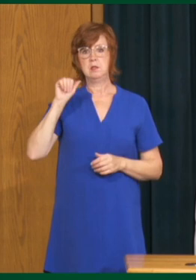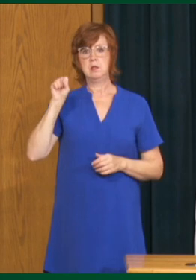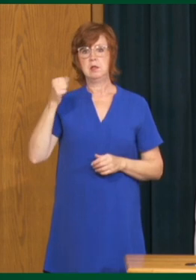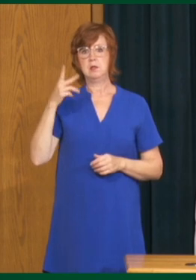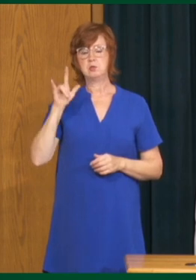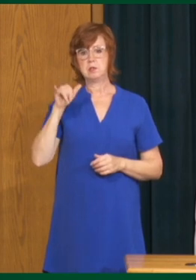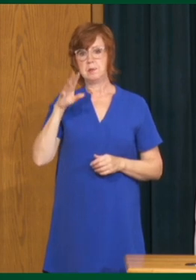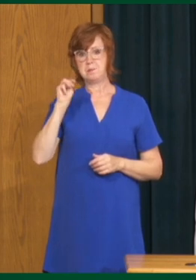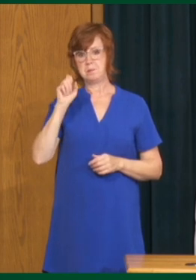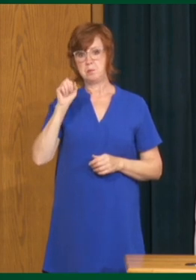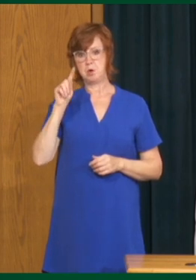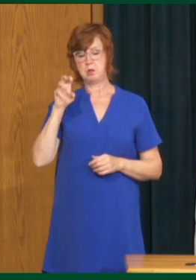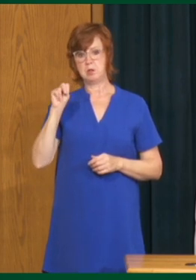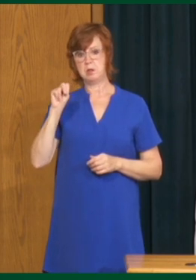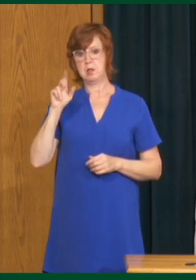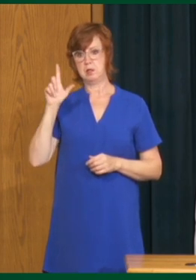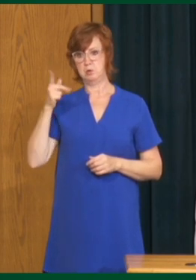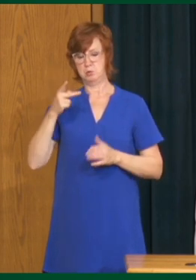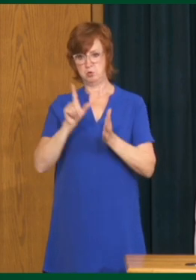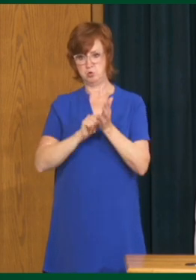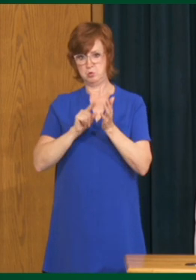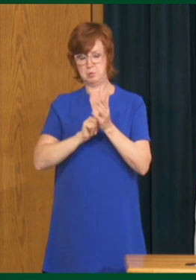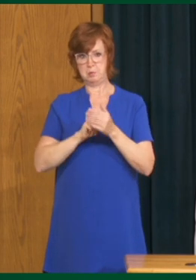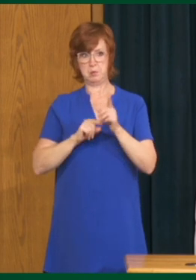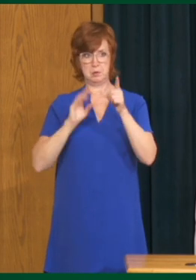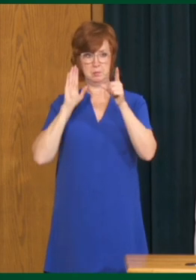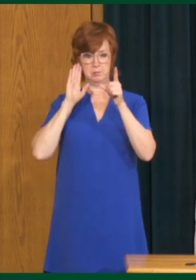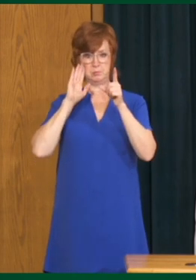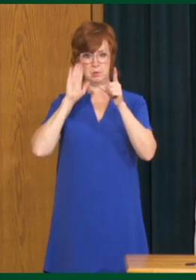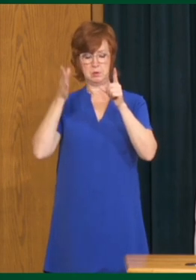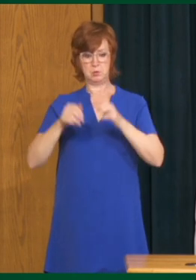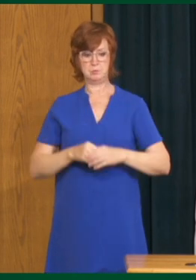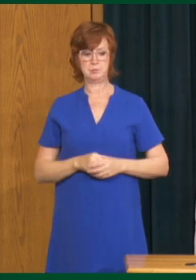Ashley Martin with the Leader Post.